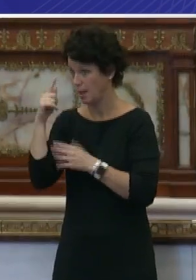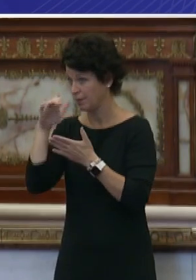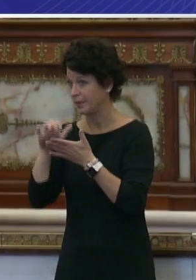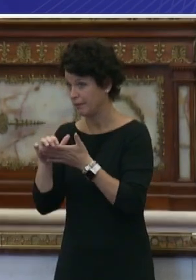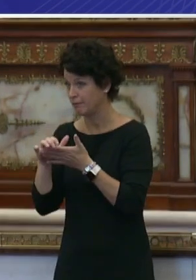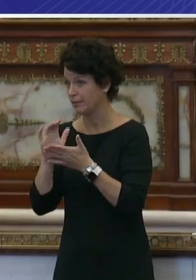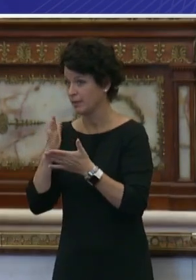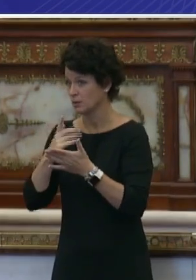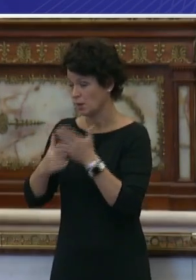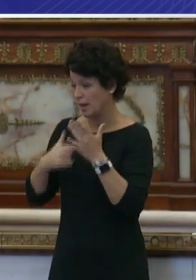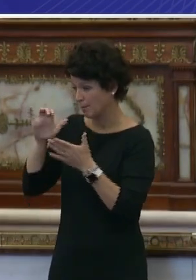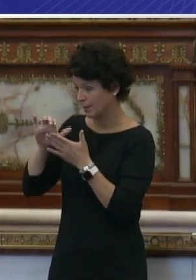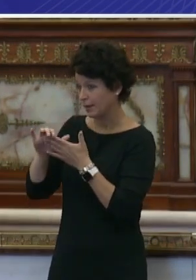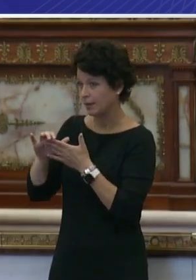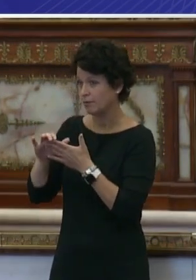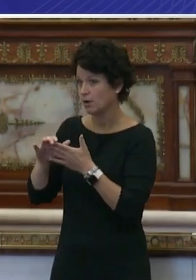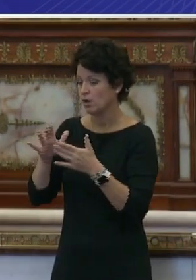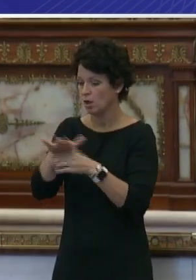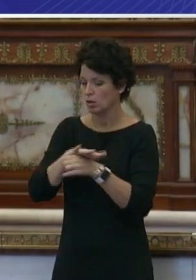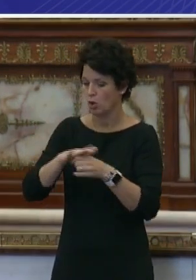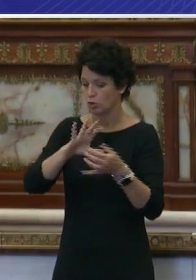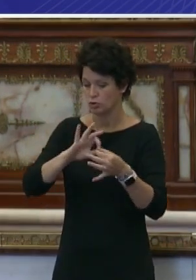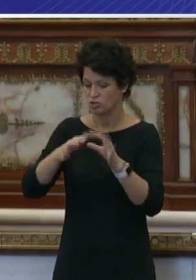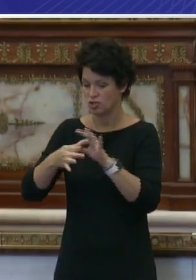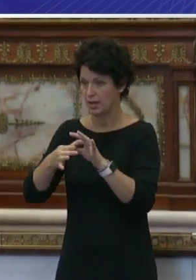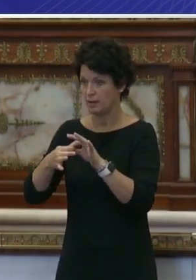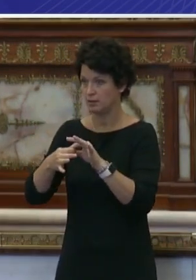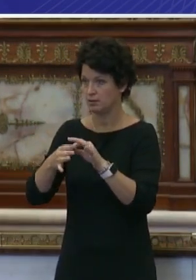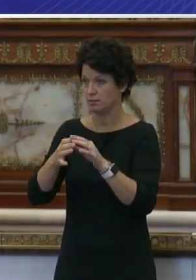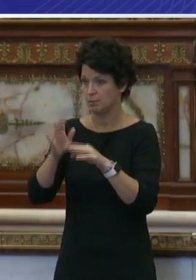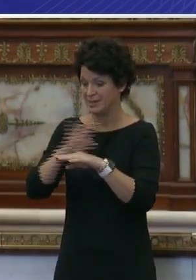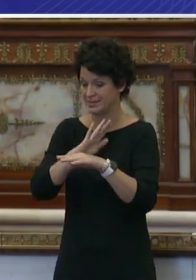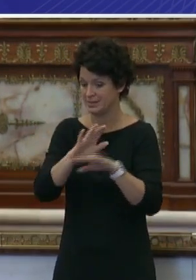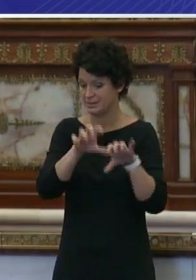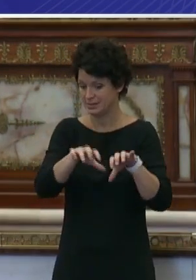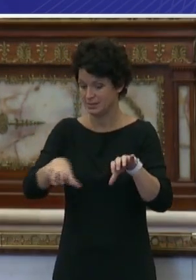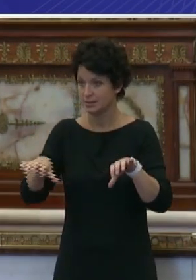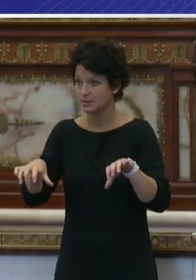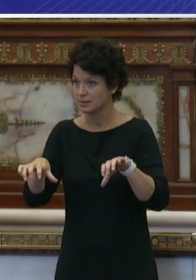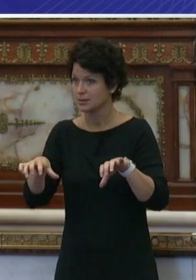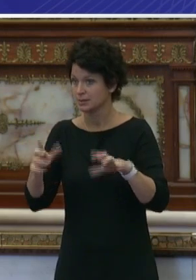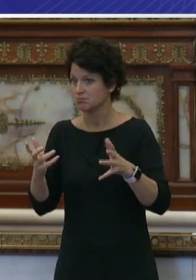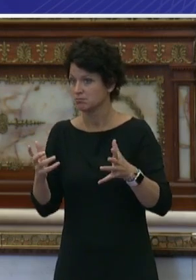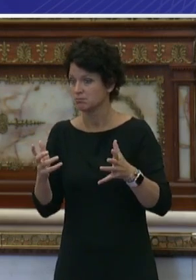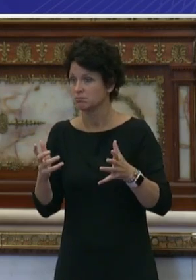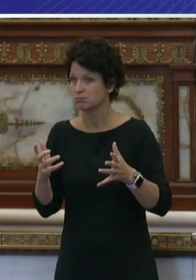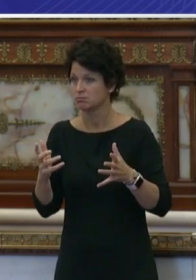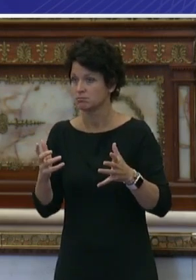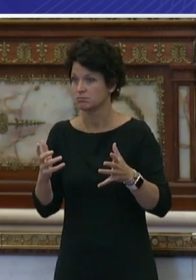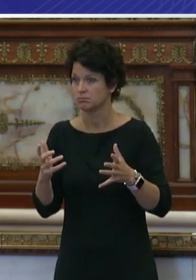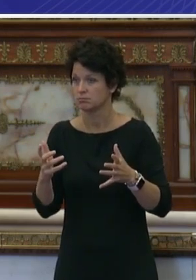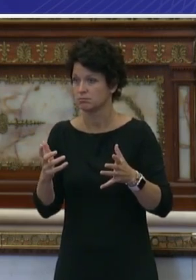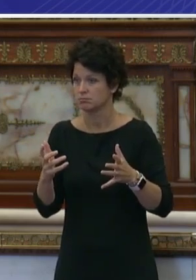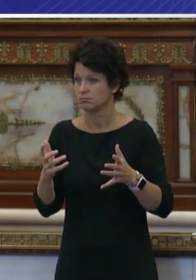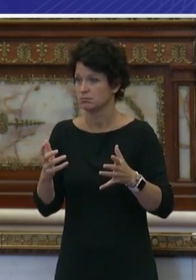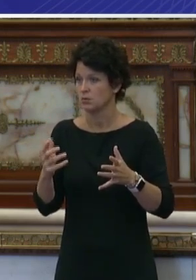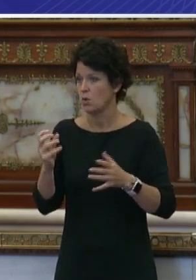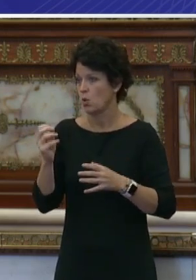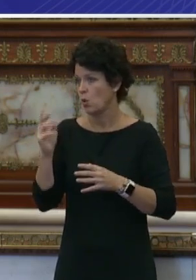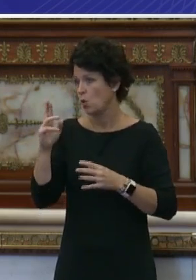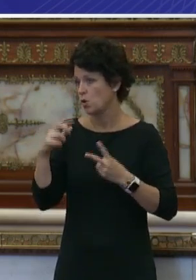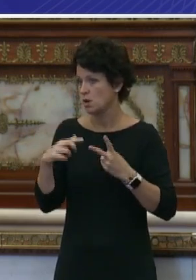that are local chains. Maybe is that one of the reasons why, or that